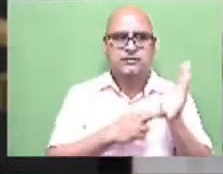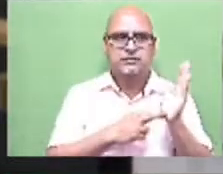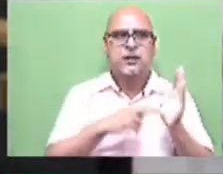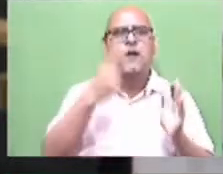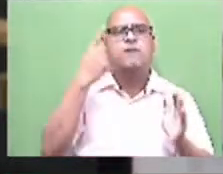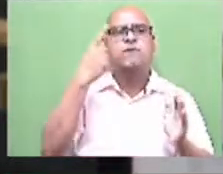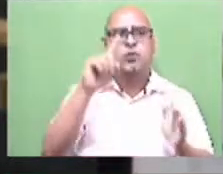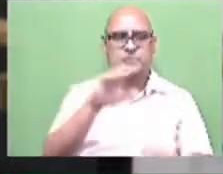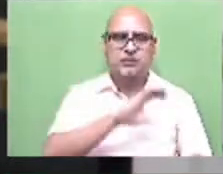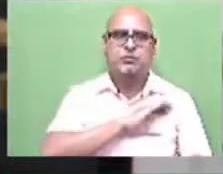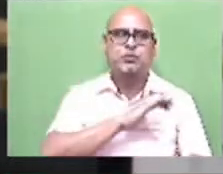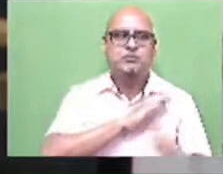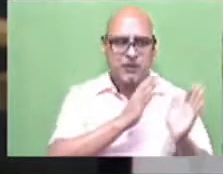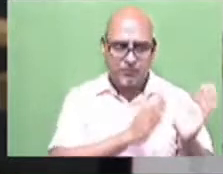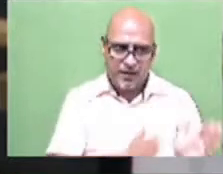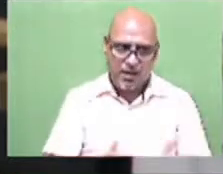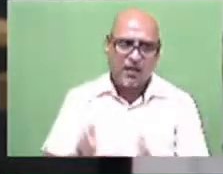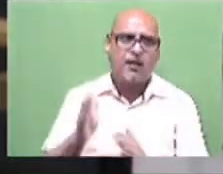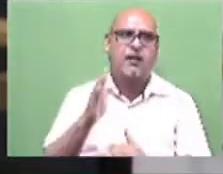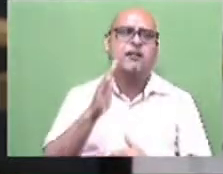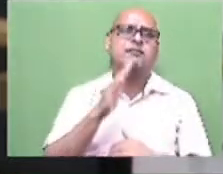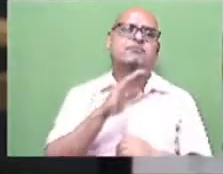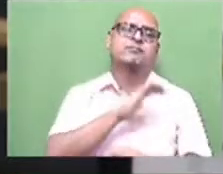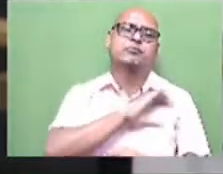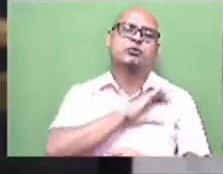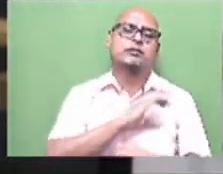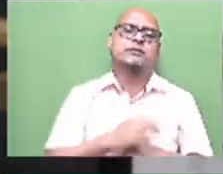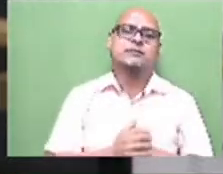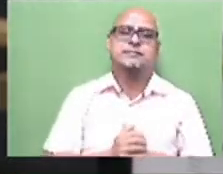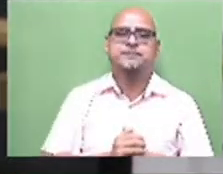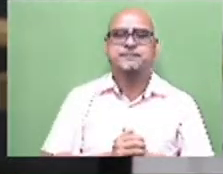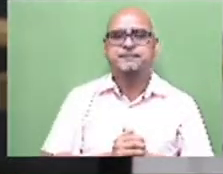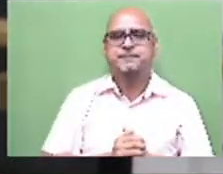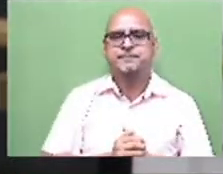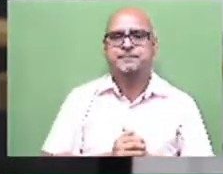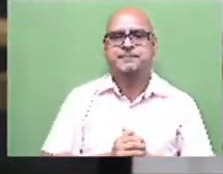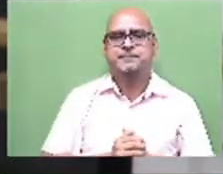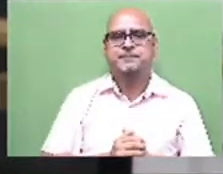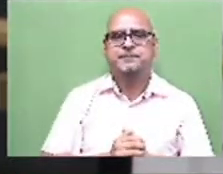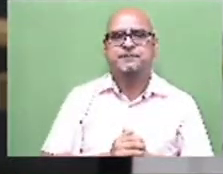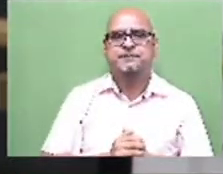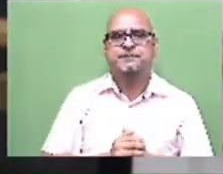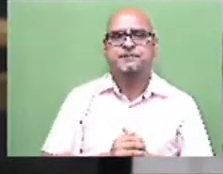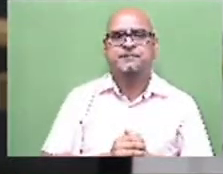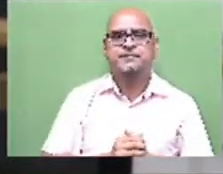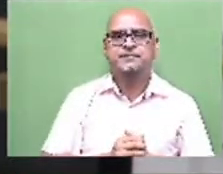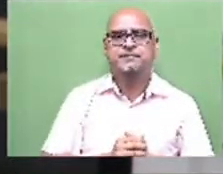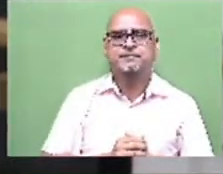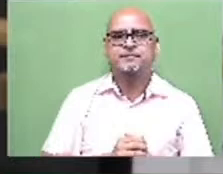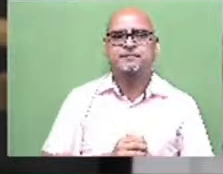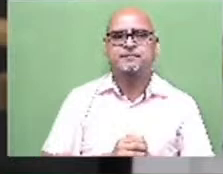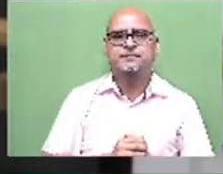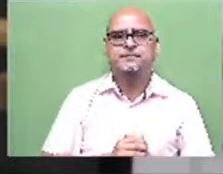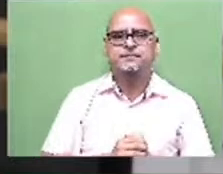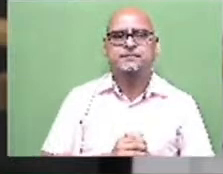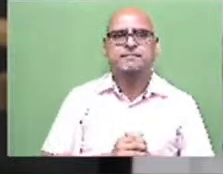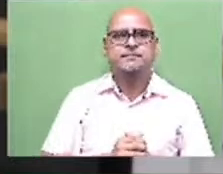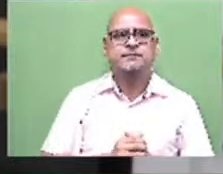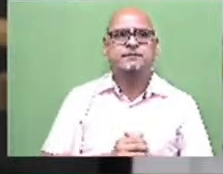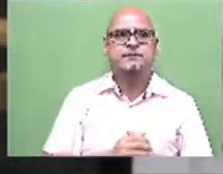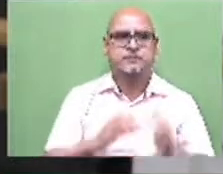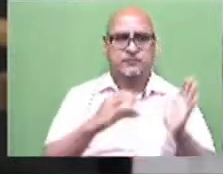105A sub 2, where it says that where a police officer has reason to believe that he's committed or has committed an offense under section 105.